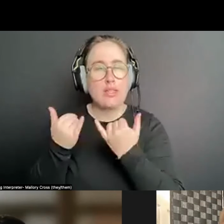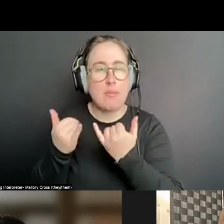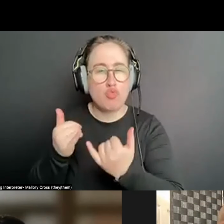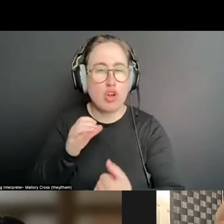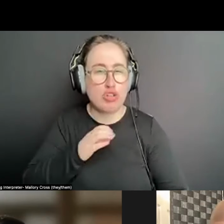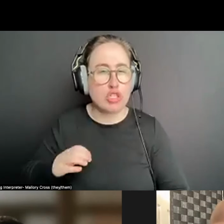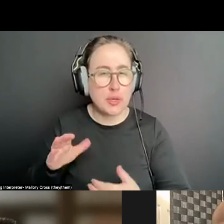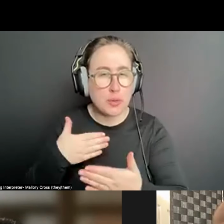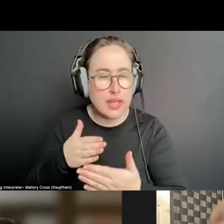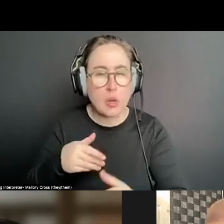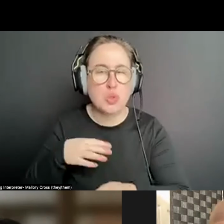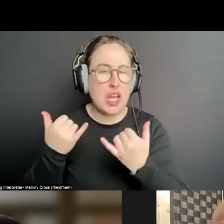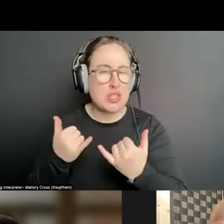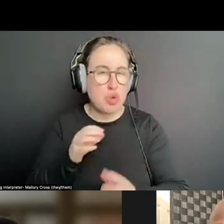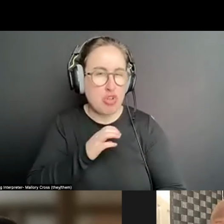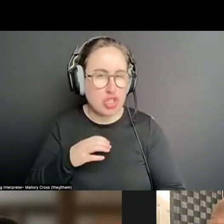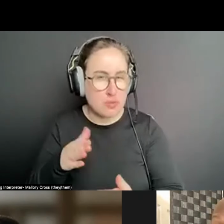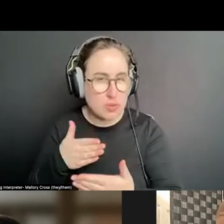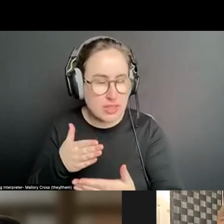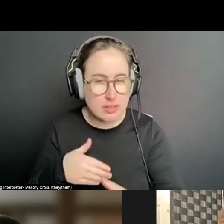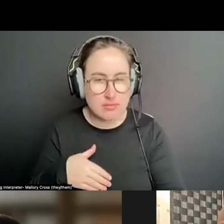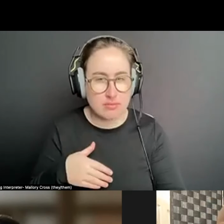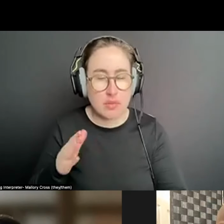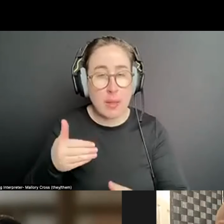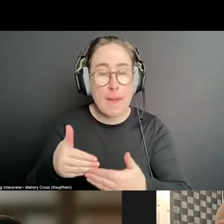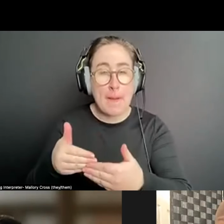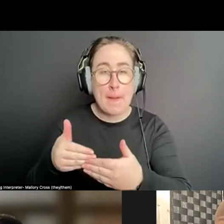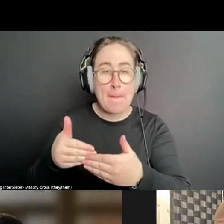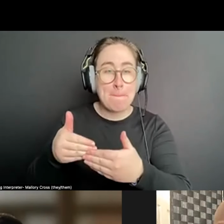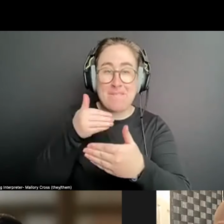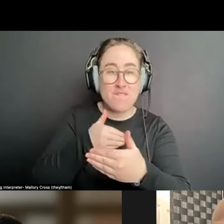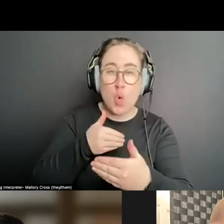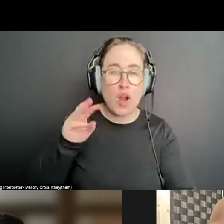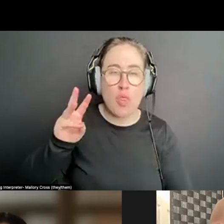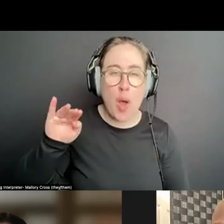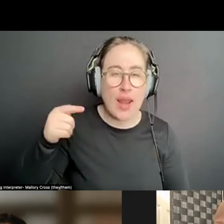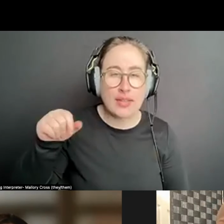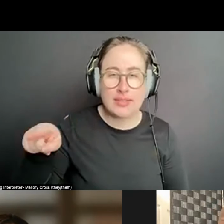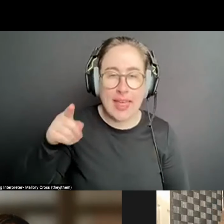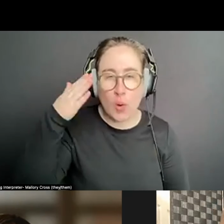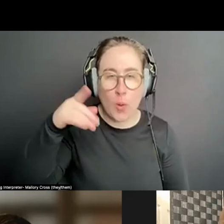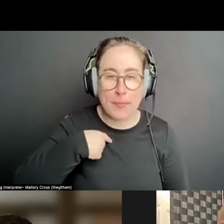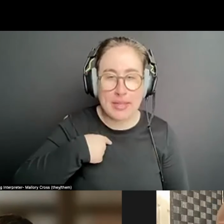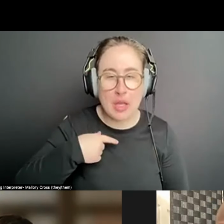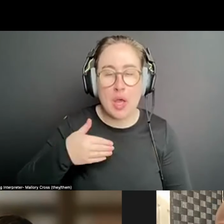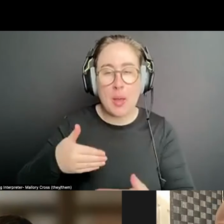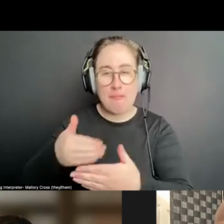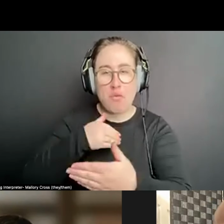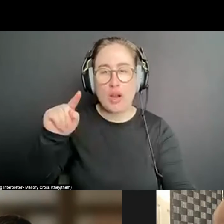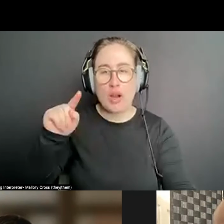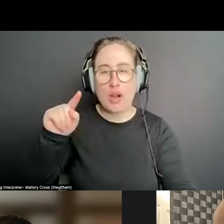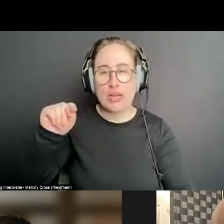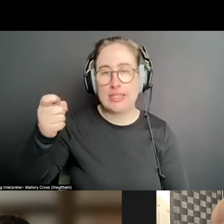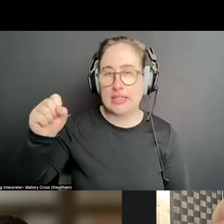doing contemporary Christian music before the Winans. They don't know me. Before Take Six, they don't know